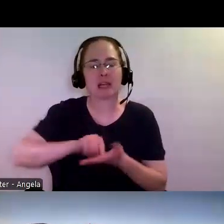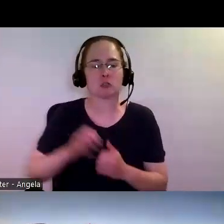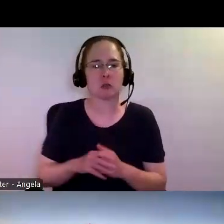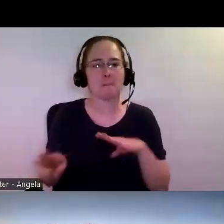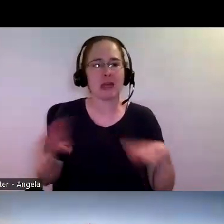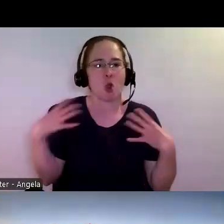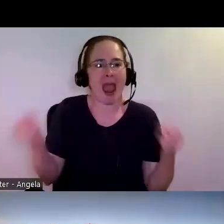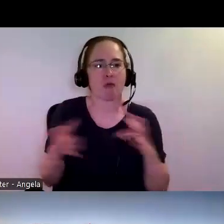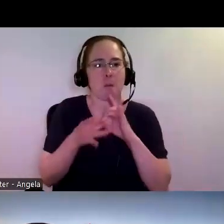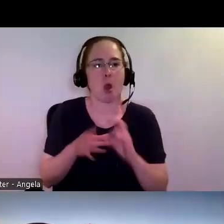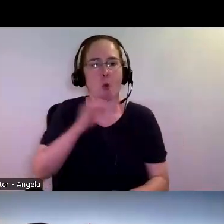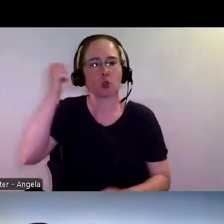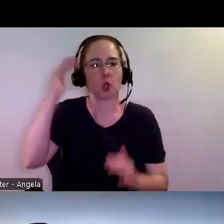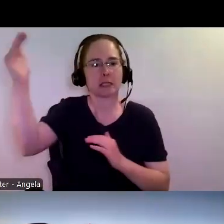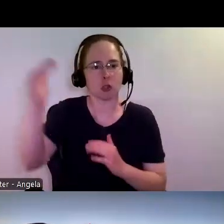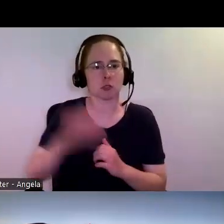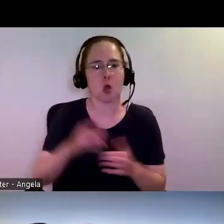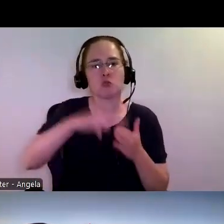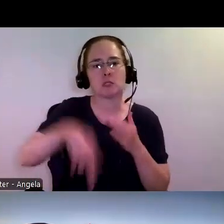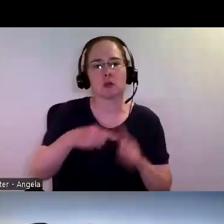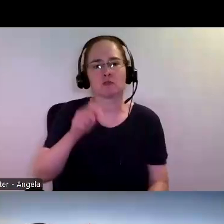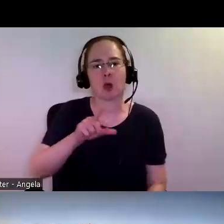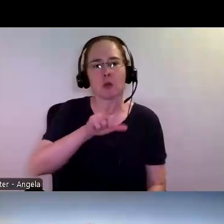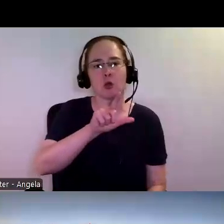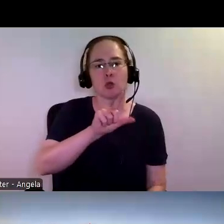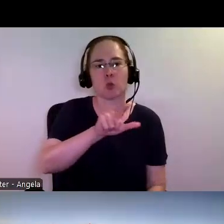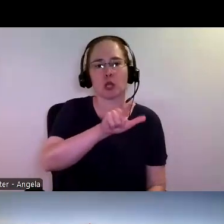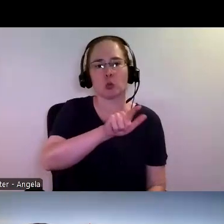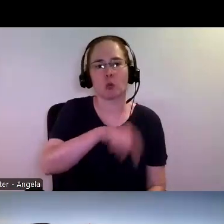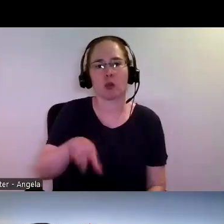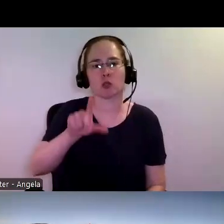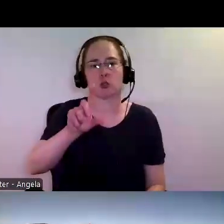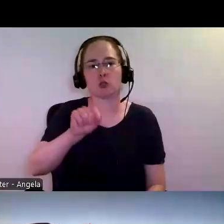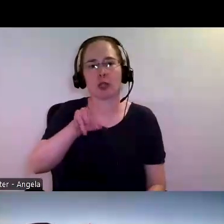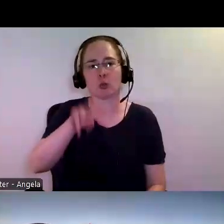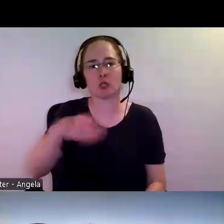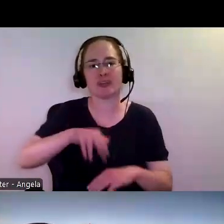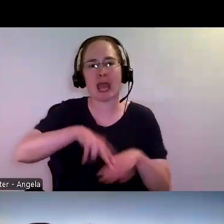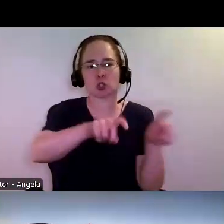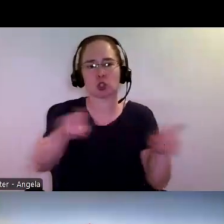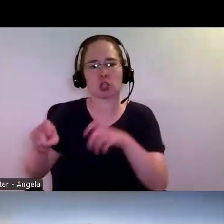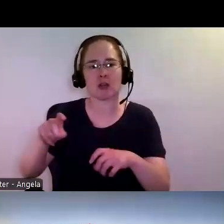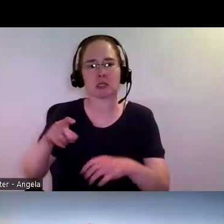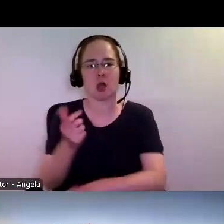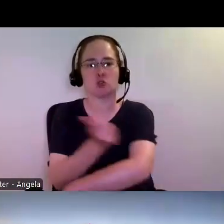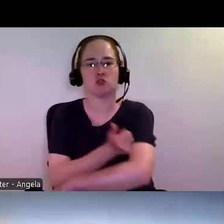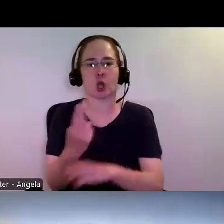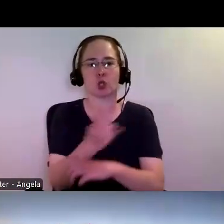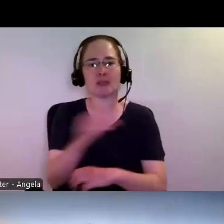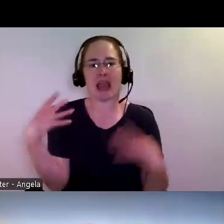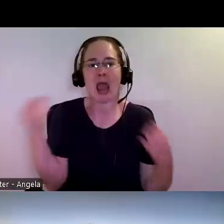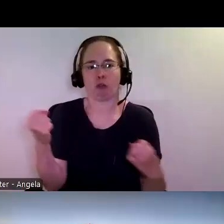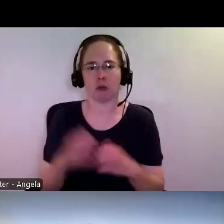Health Among Older Adults, results from the 21 and 22 national surveys on drug use and health. Look